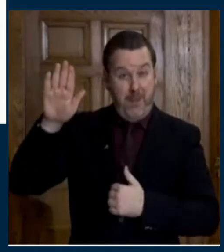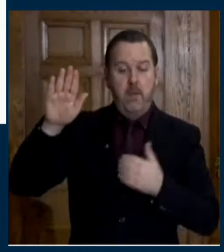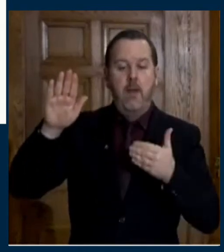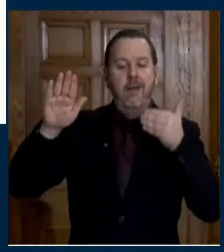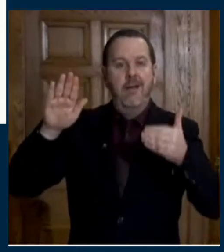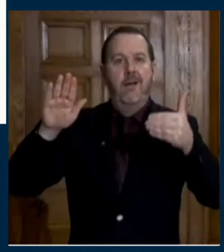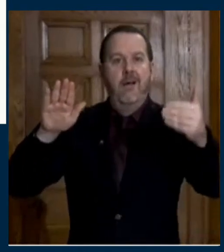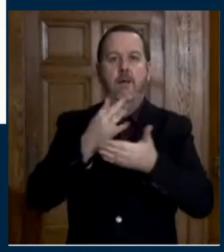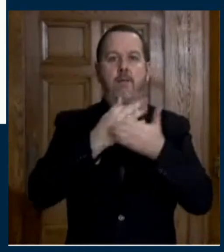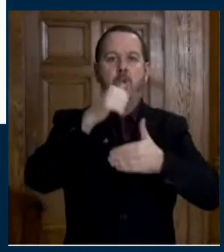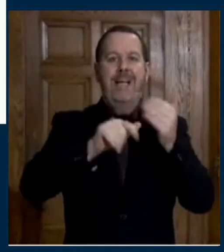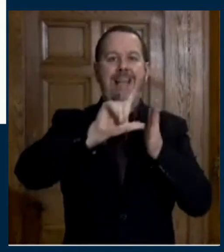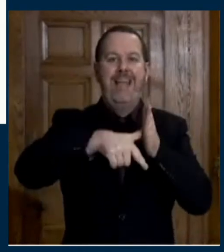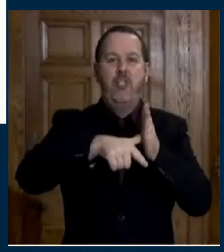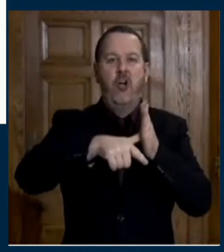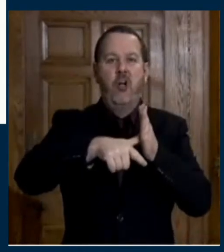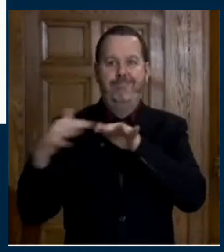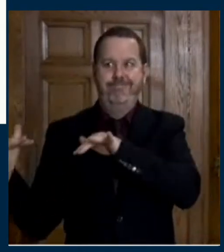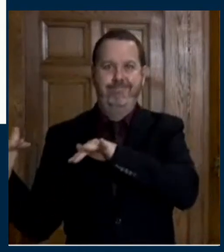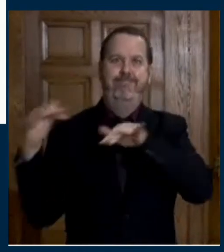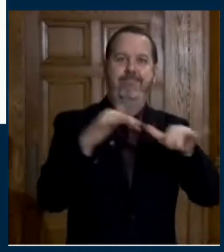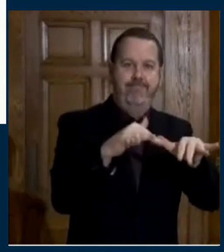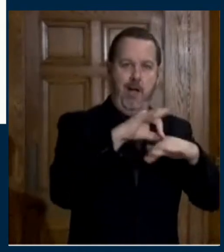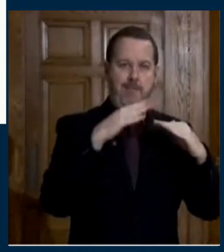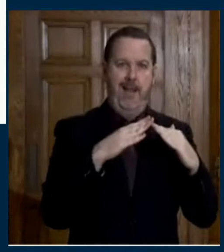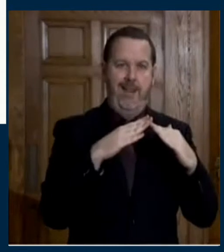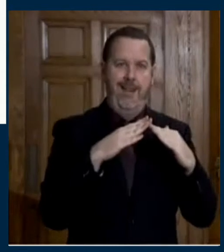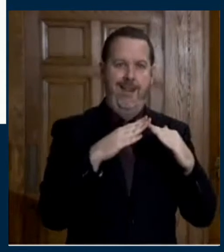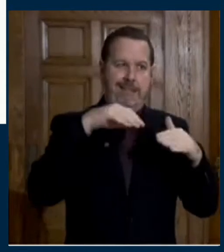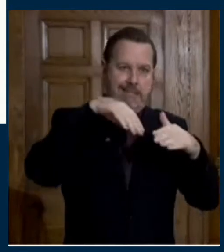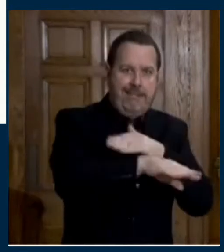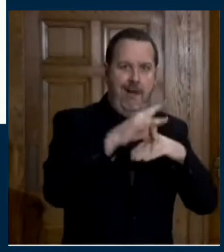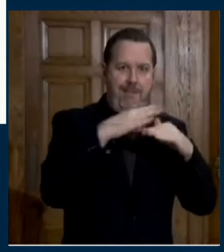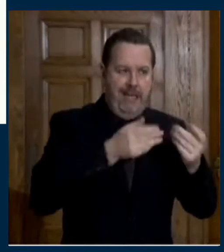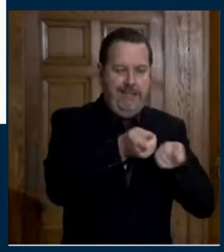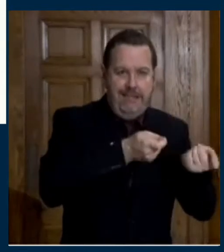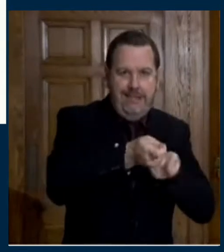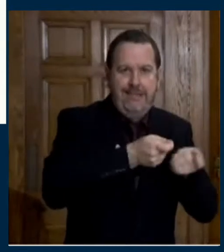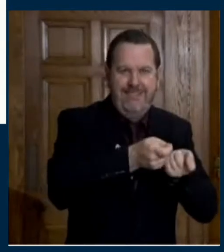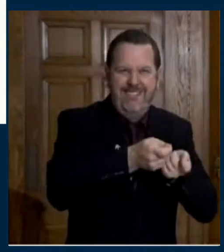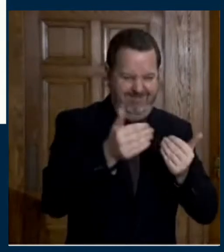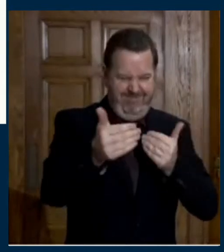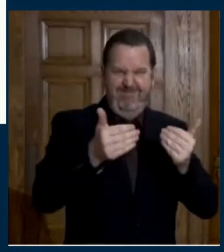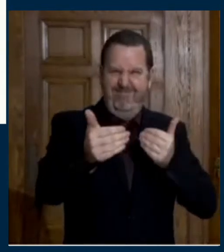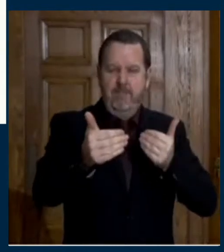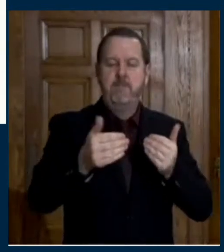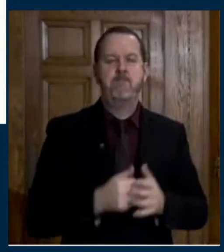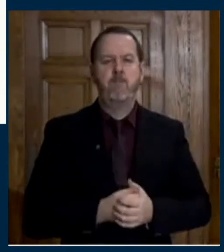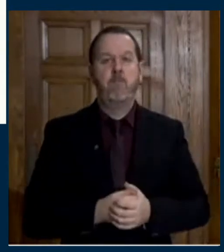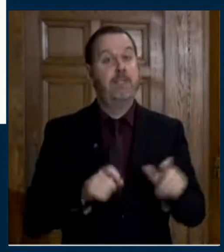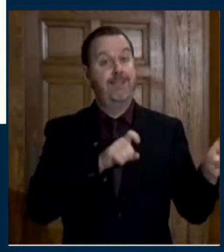later, those cases translating through into hospital admissions. We're still seeing the number of